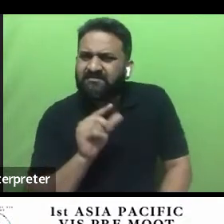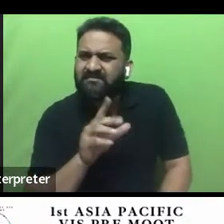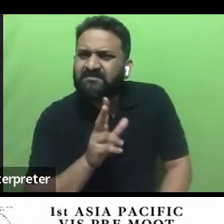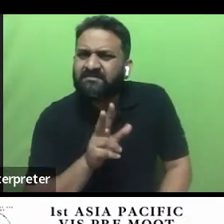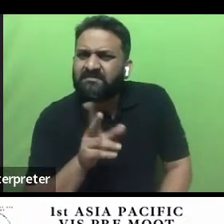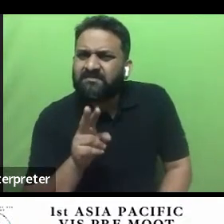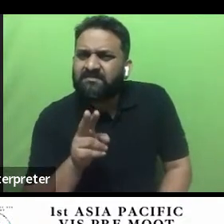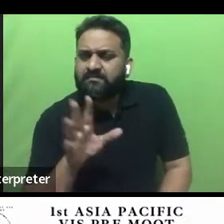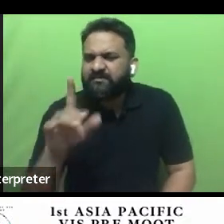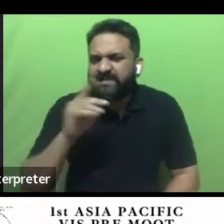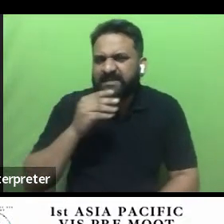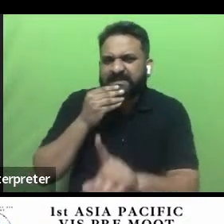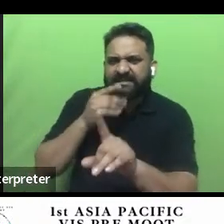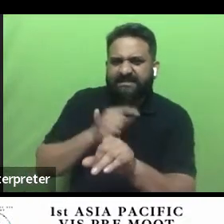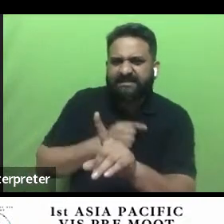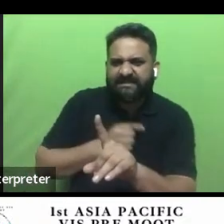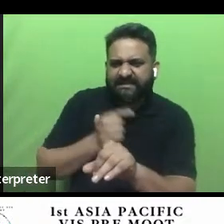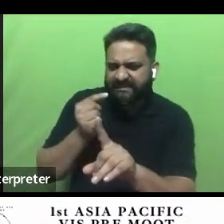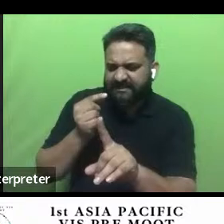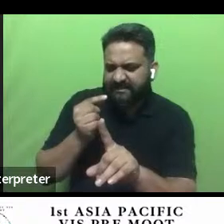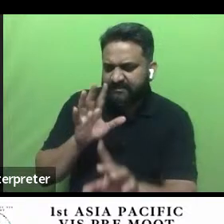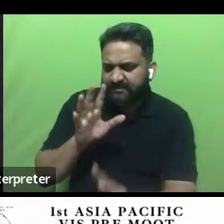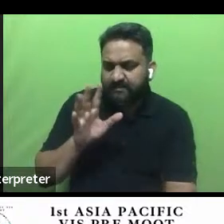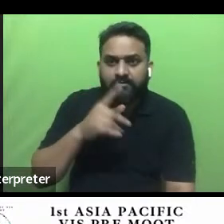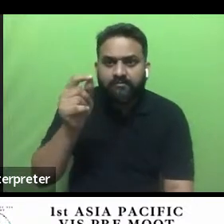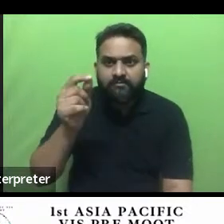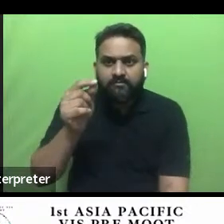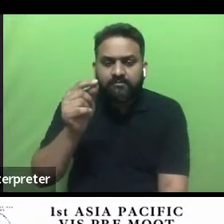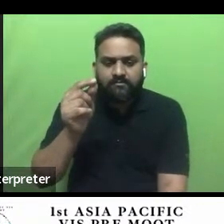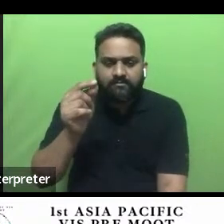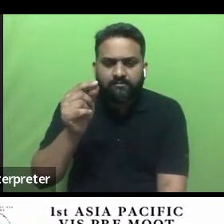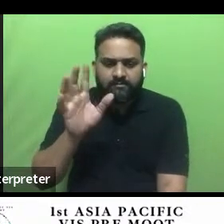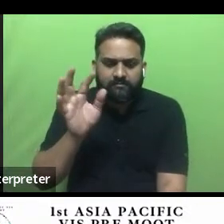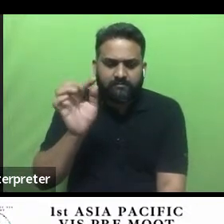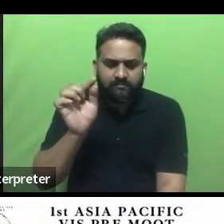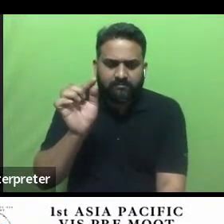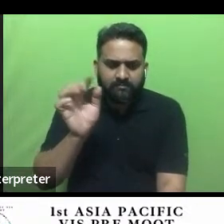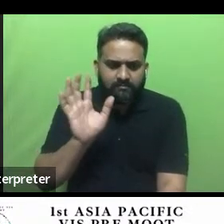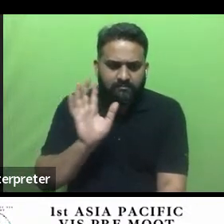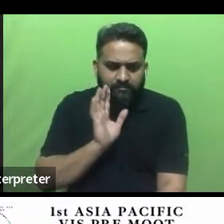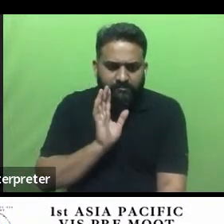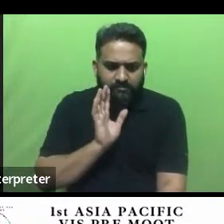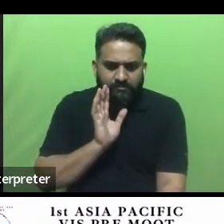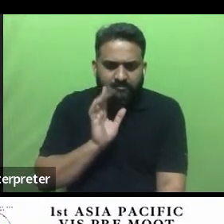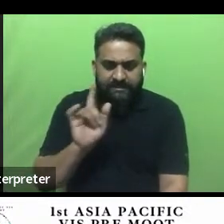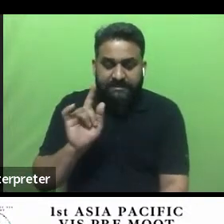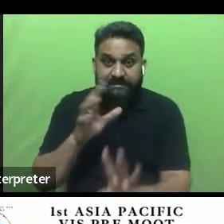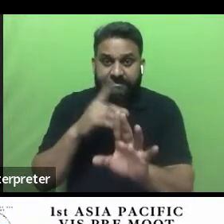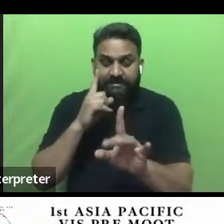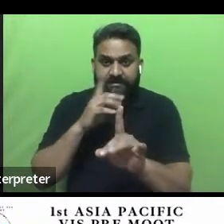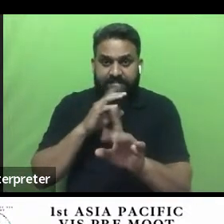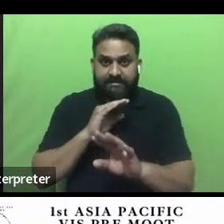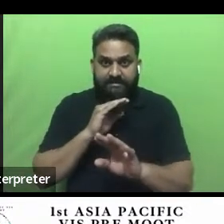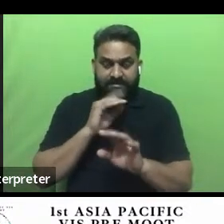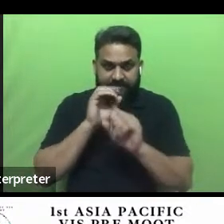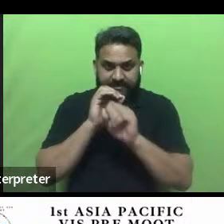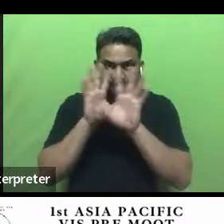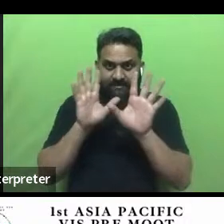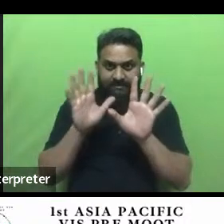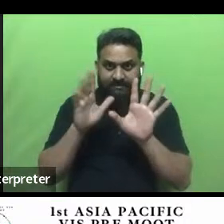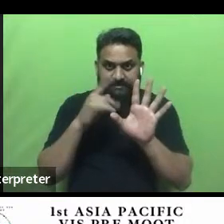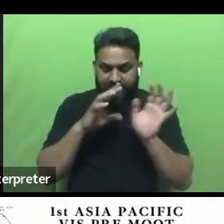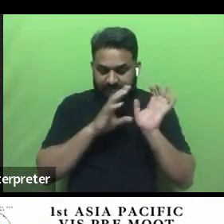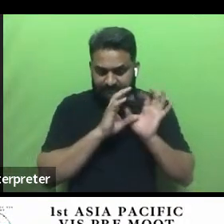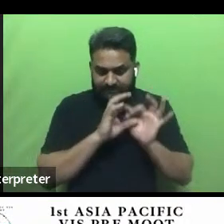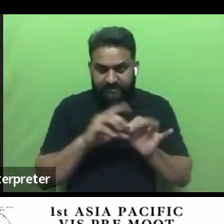Please excuse me, Ms. Arbitrator, I was not sufficiently clear in my reference to